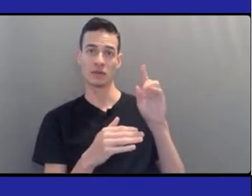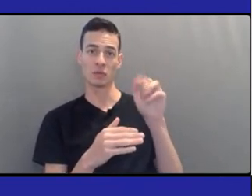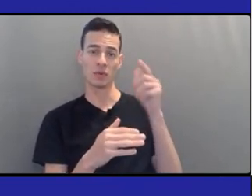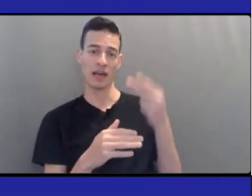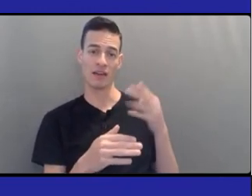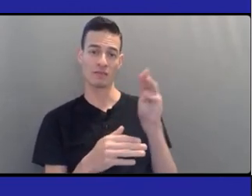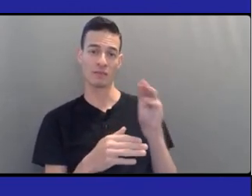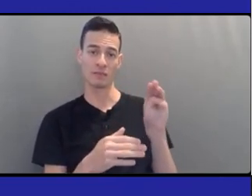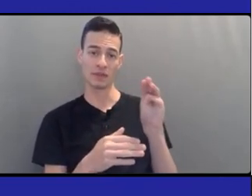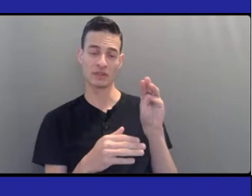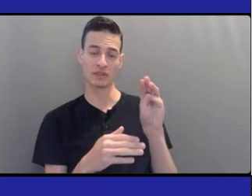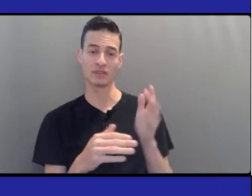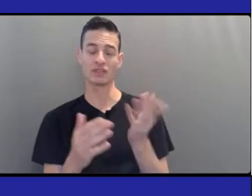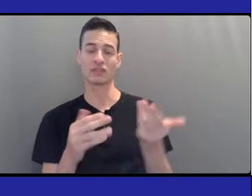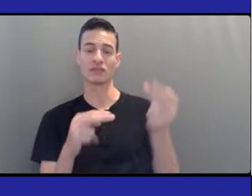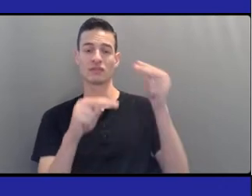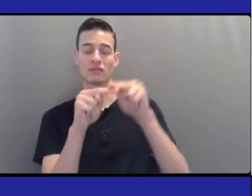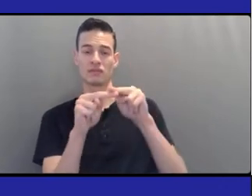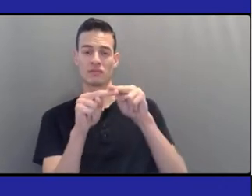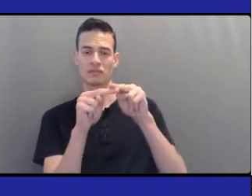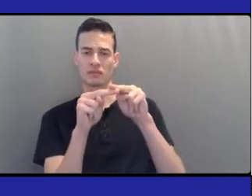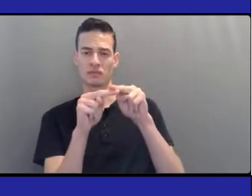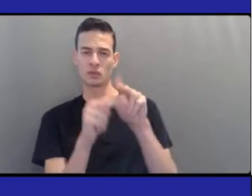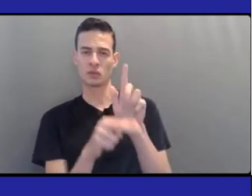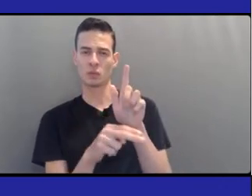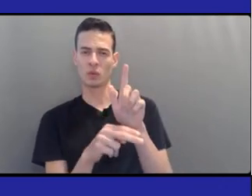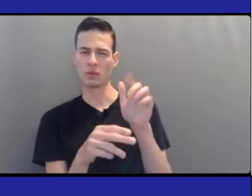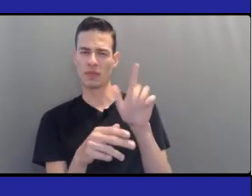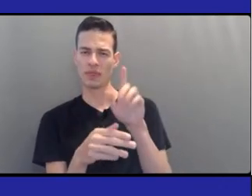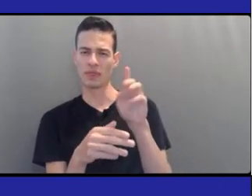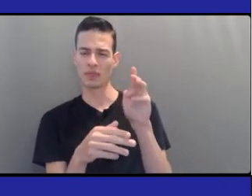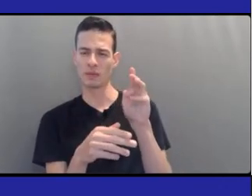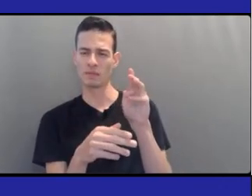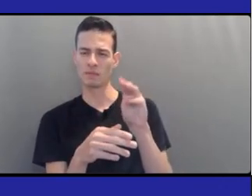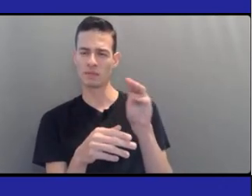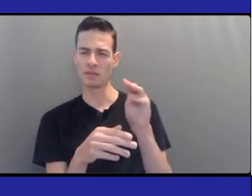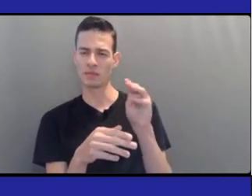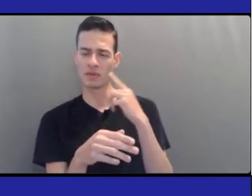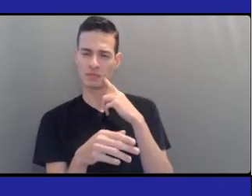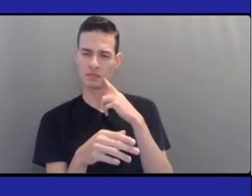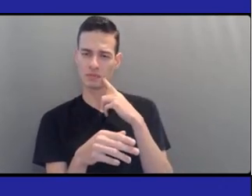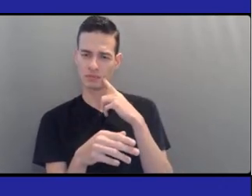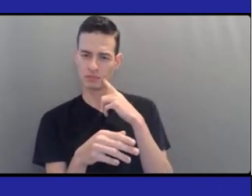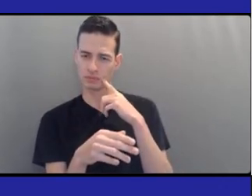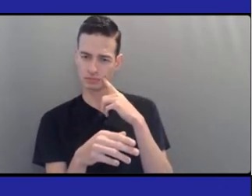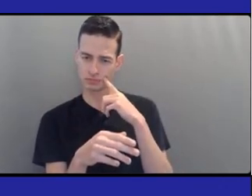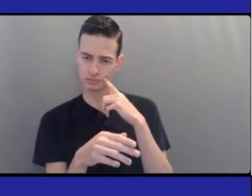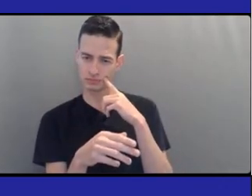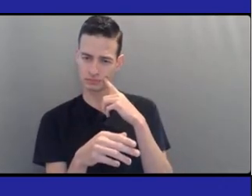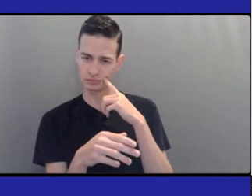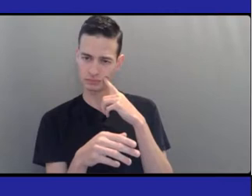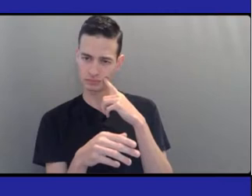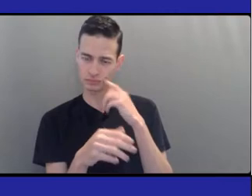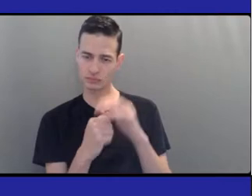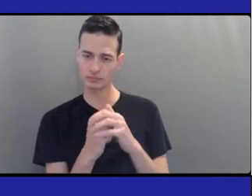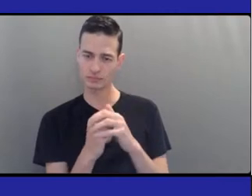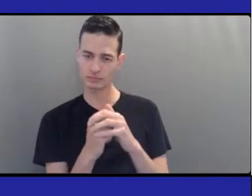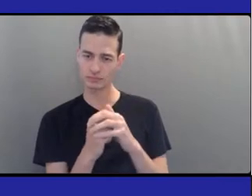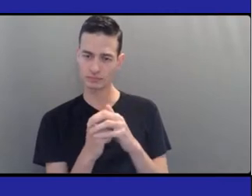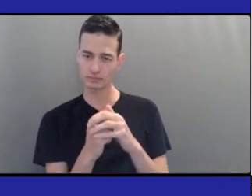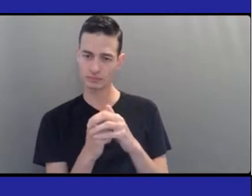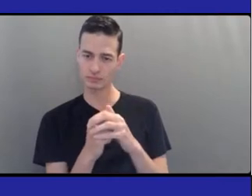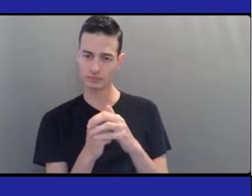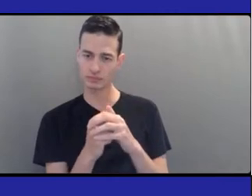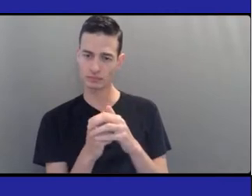$50,100,000. A new hotel contract with RHC Operating LLC as the Roosevelt for a period of 3 years with a